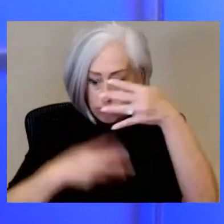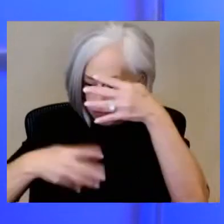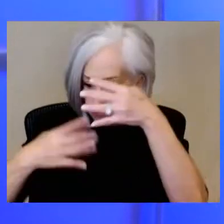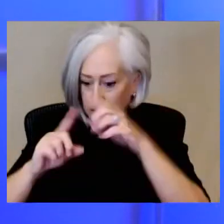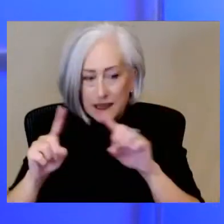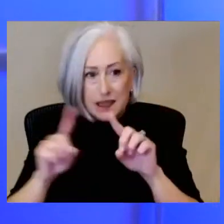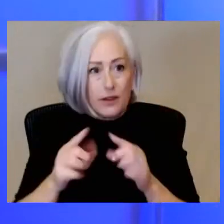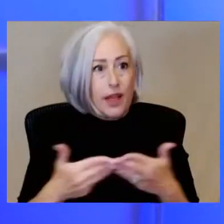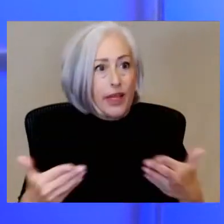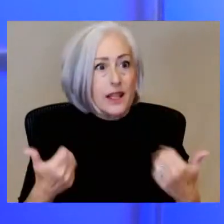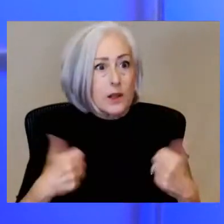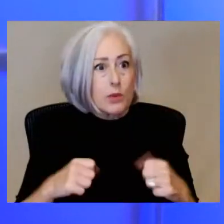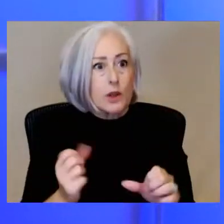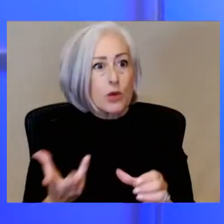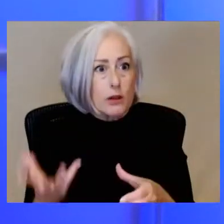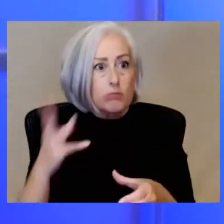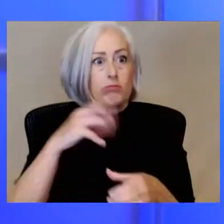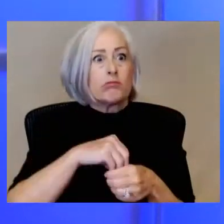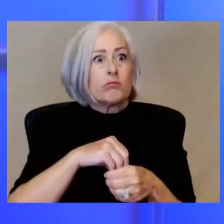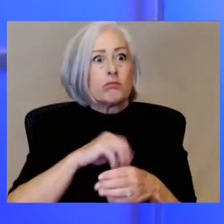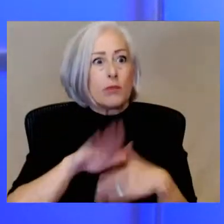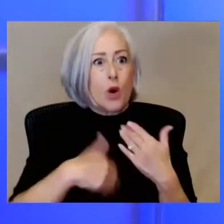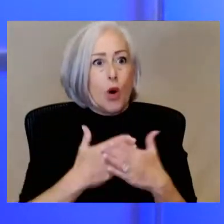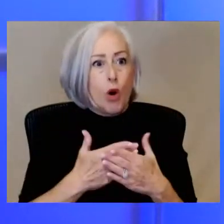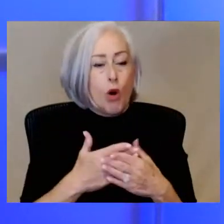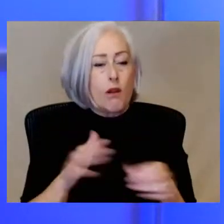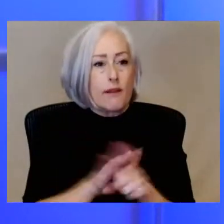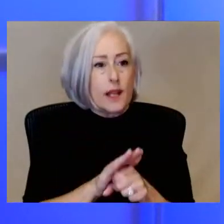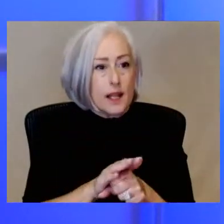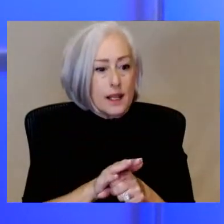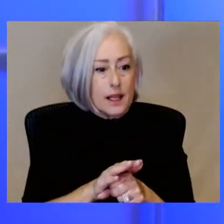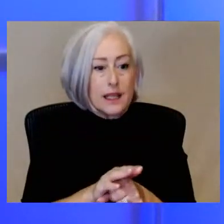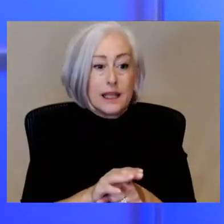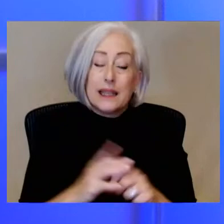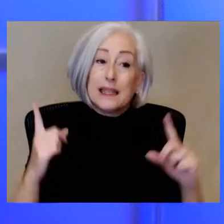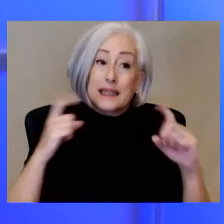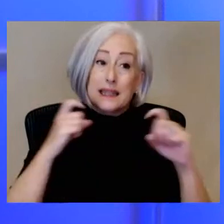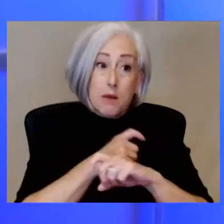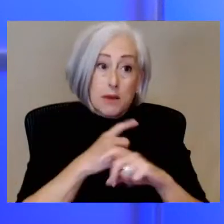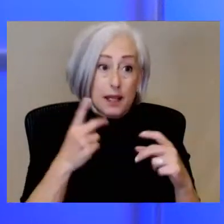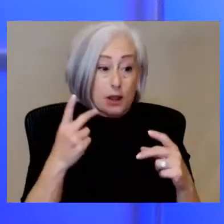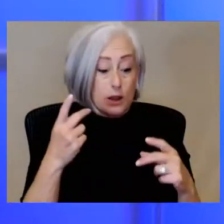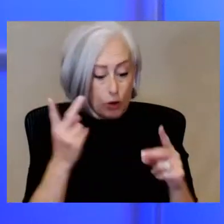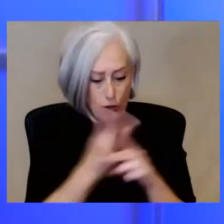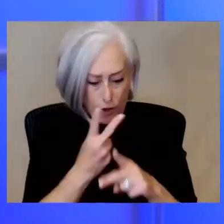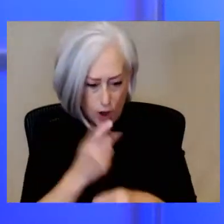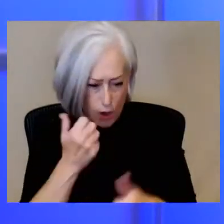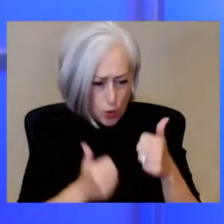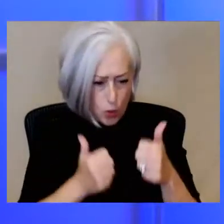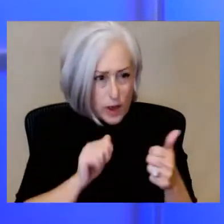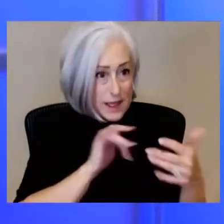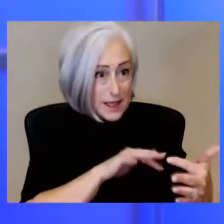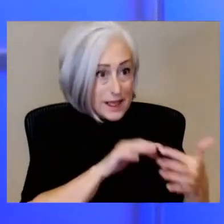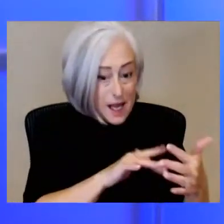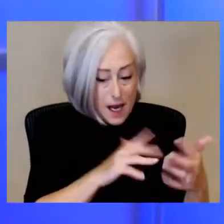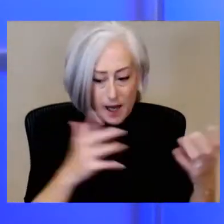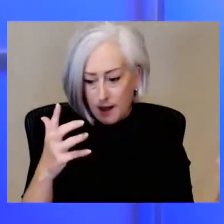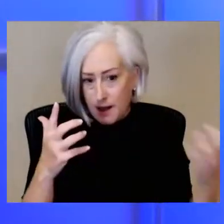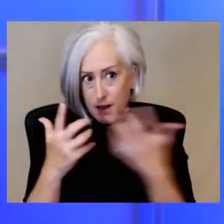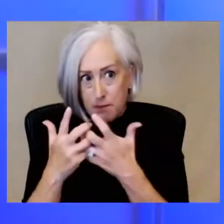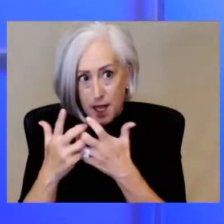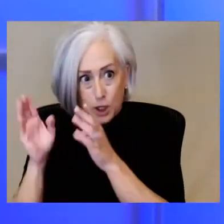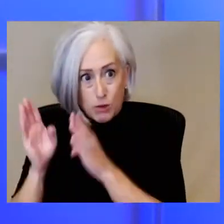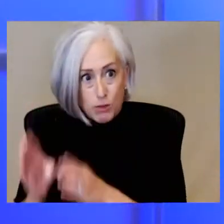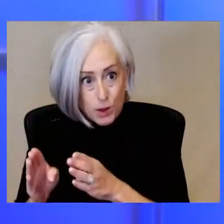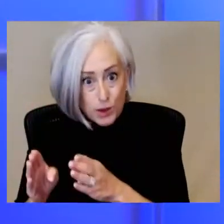those studies. And it's a little complex in terms of figuring out what study might be right for somebody, but that's our job. So if you just call or